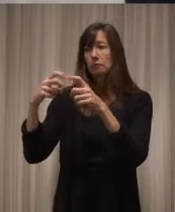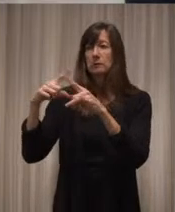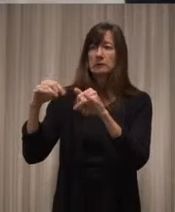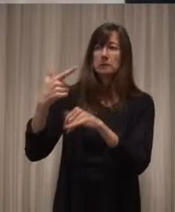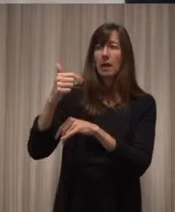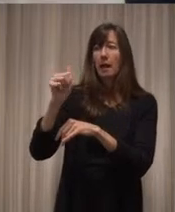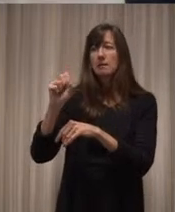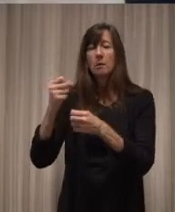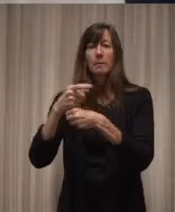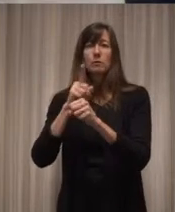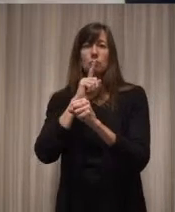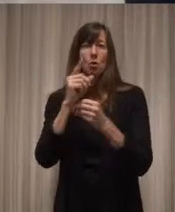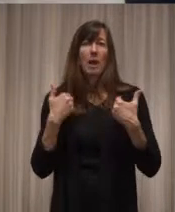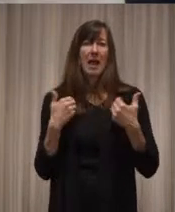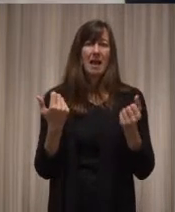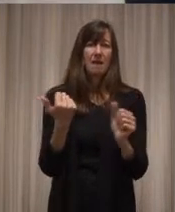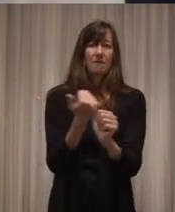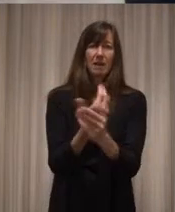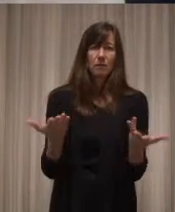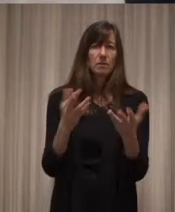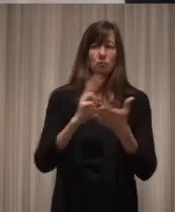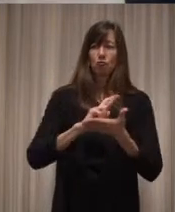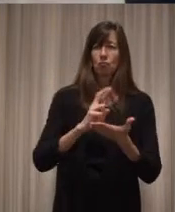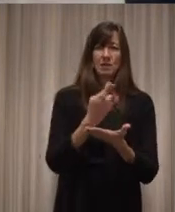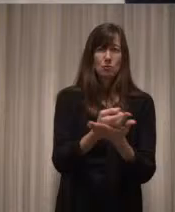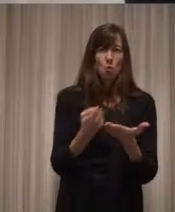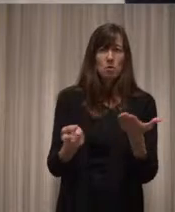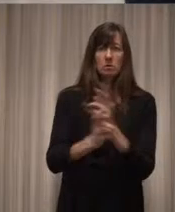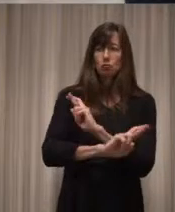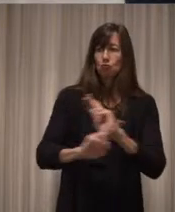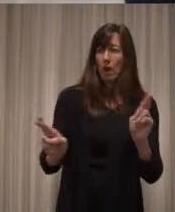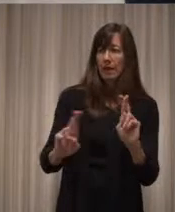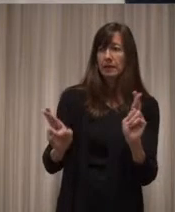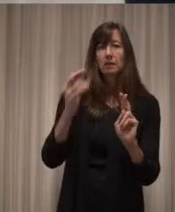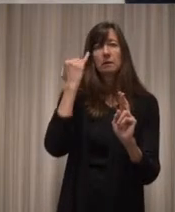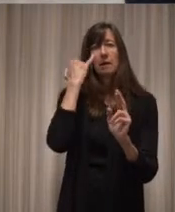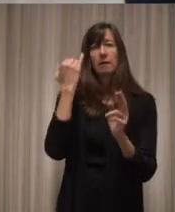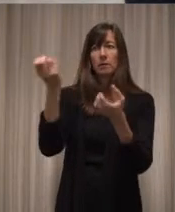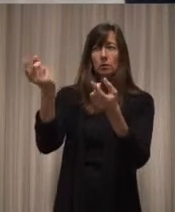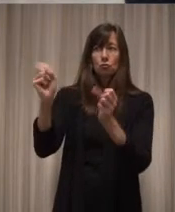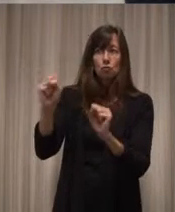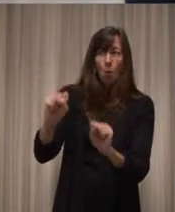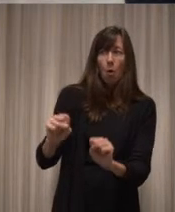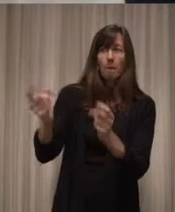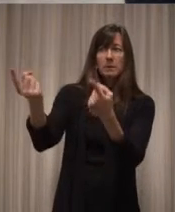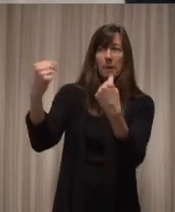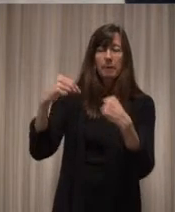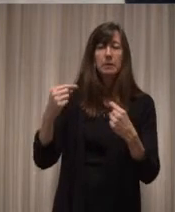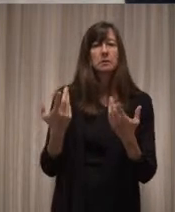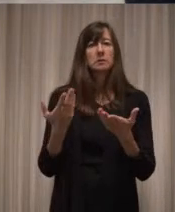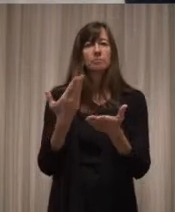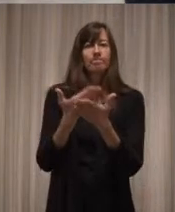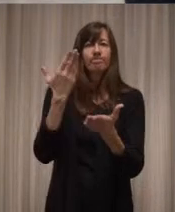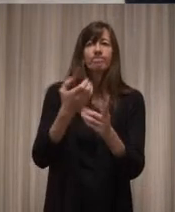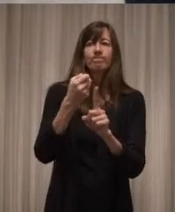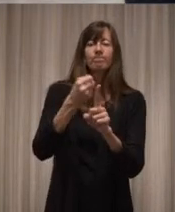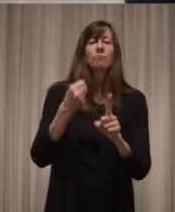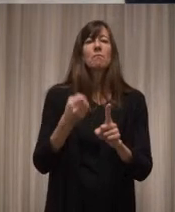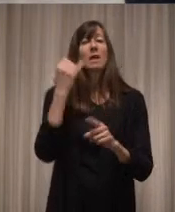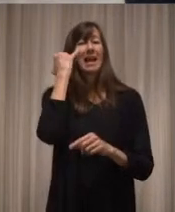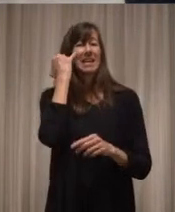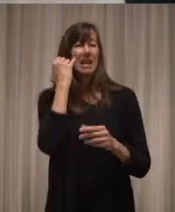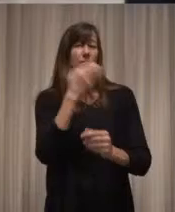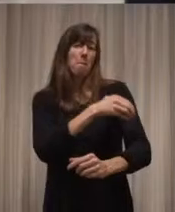the right resources available as we head into the storm. And if there are any significant power outages,